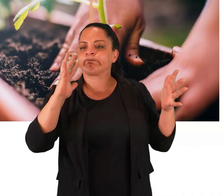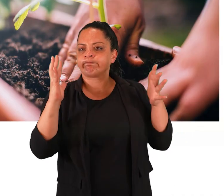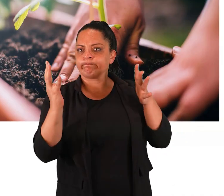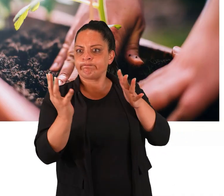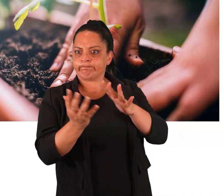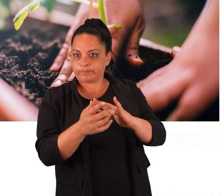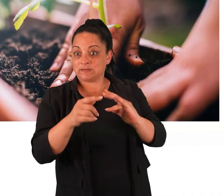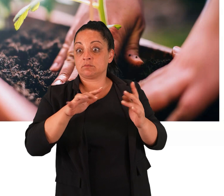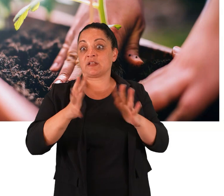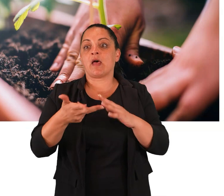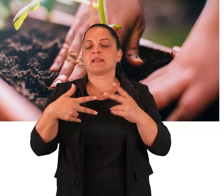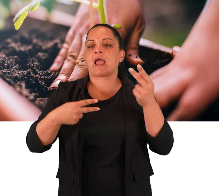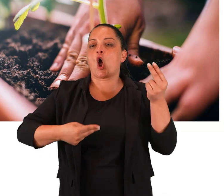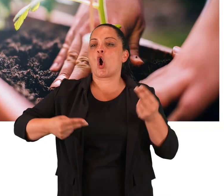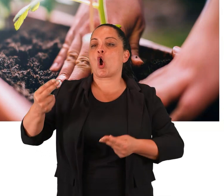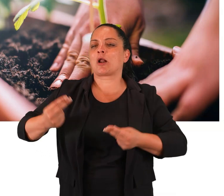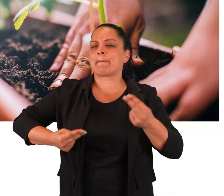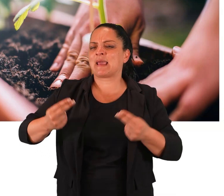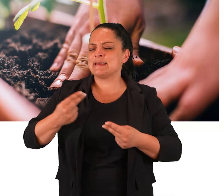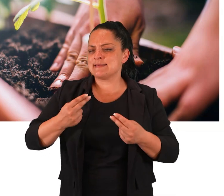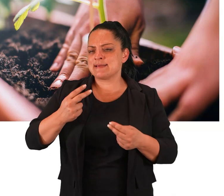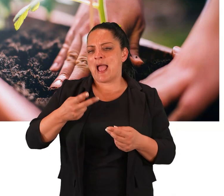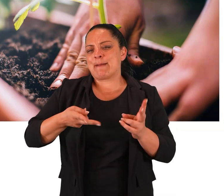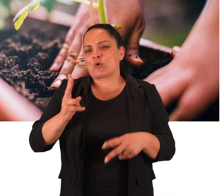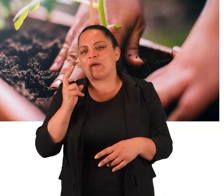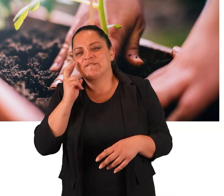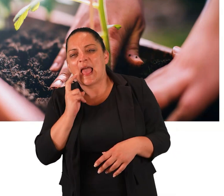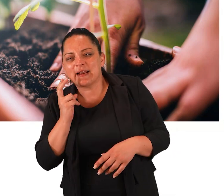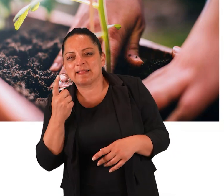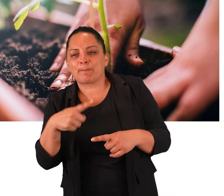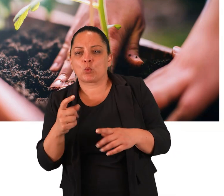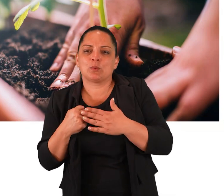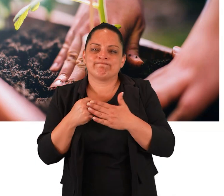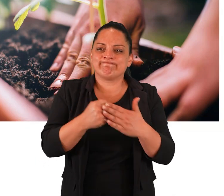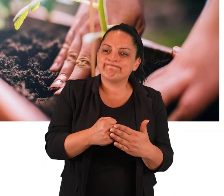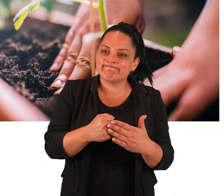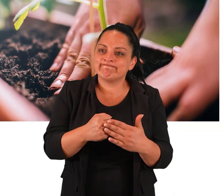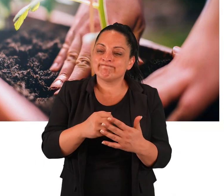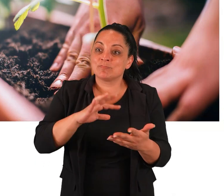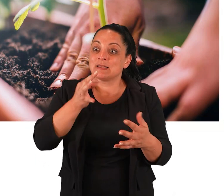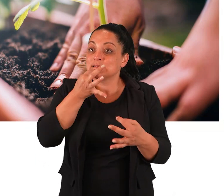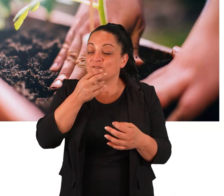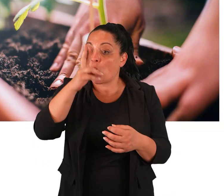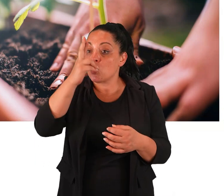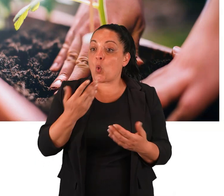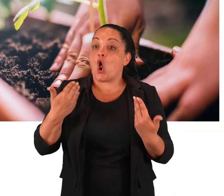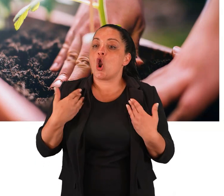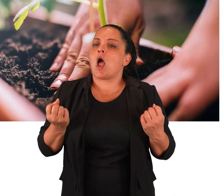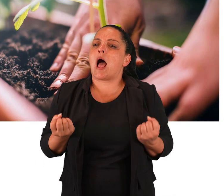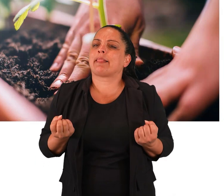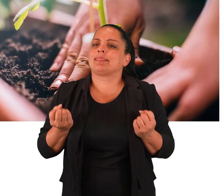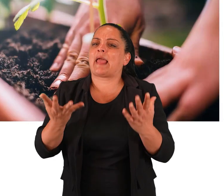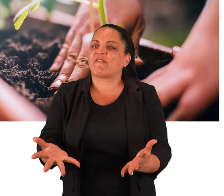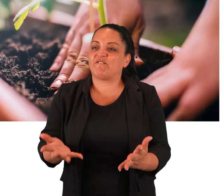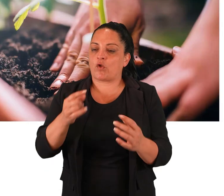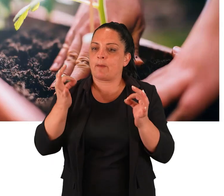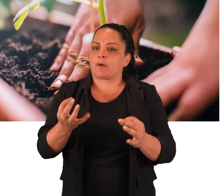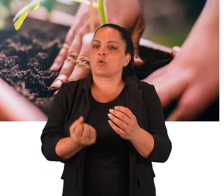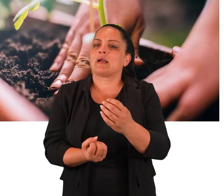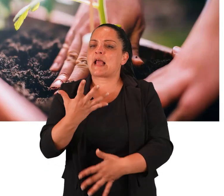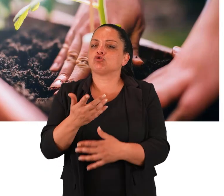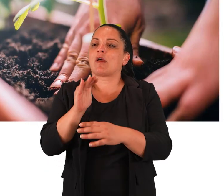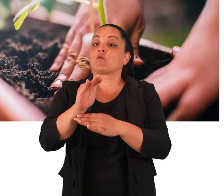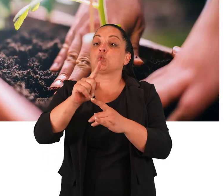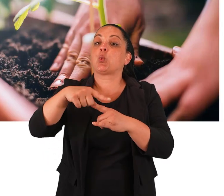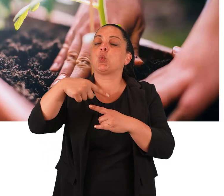a greener and more sustainable economy. It involves taking an active role in creating a cleaner